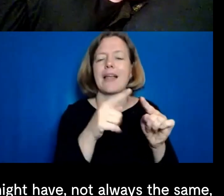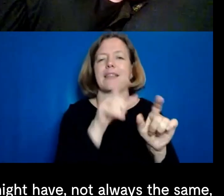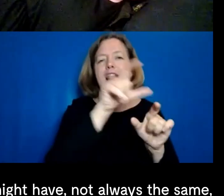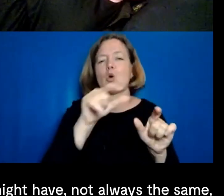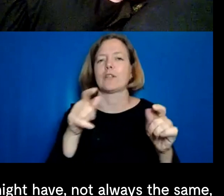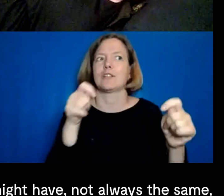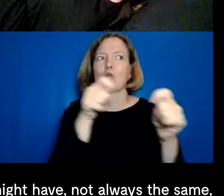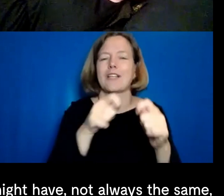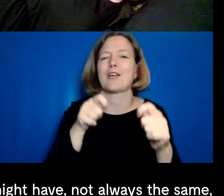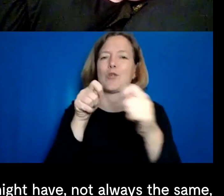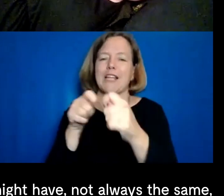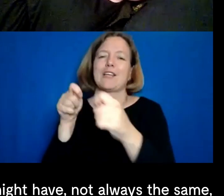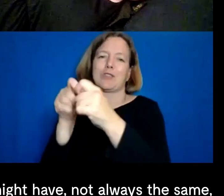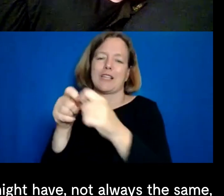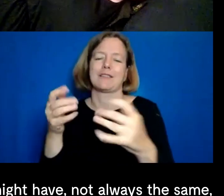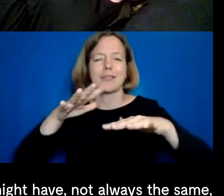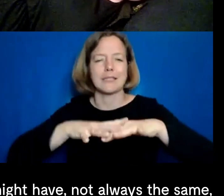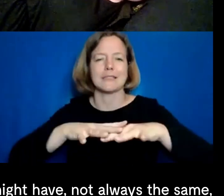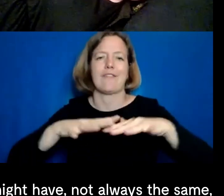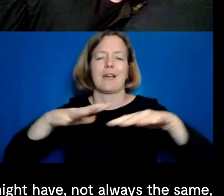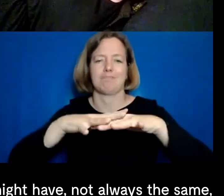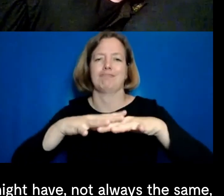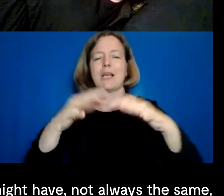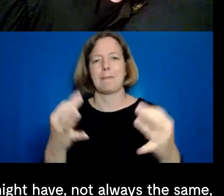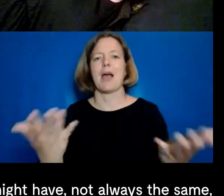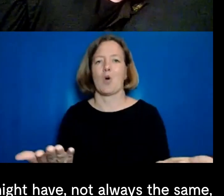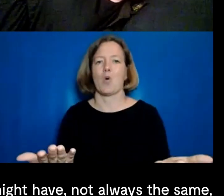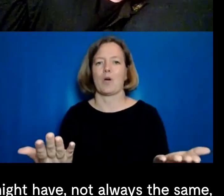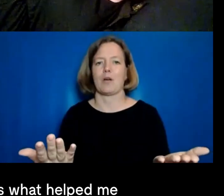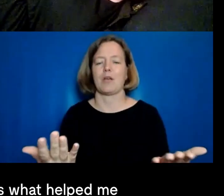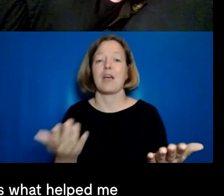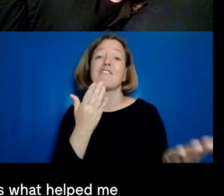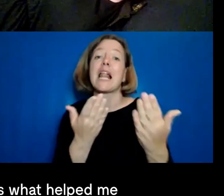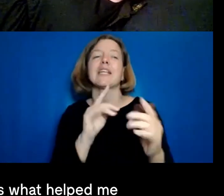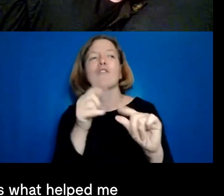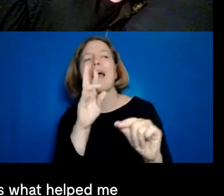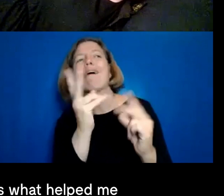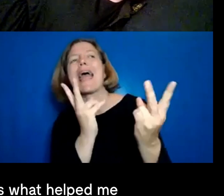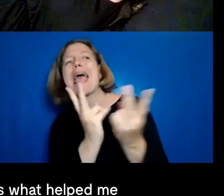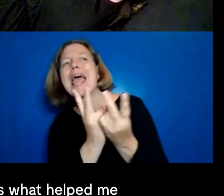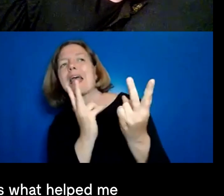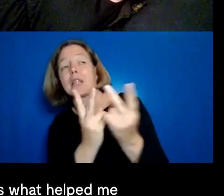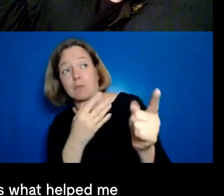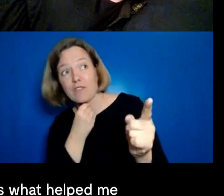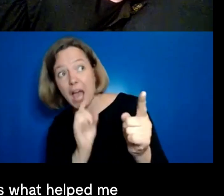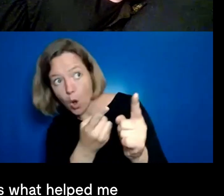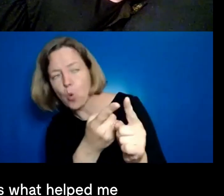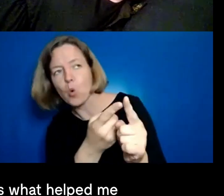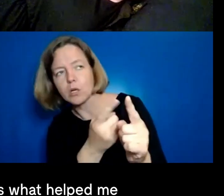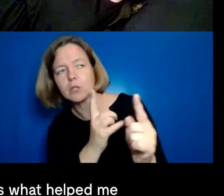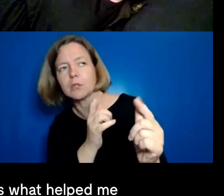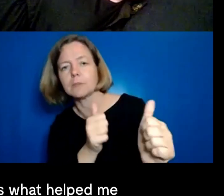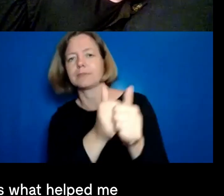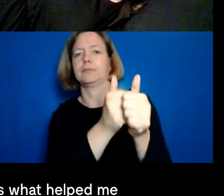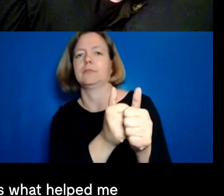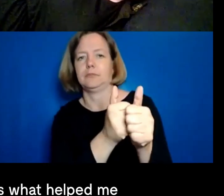have not always the same, but maybe similar access needs, because I think that's what helped